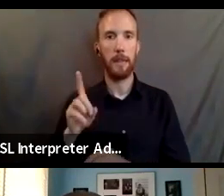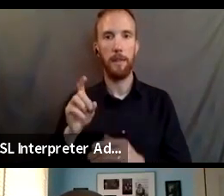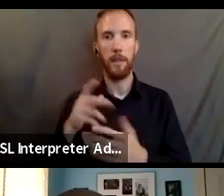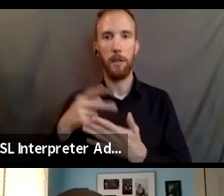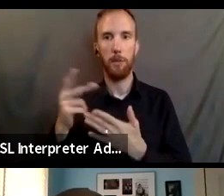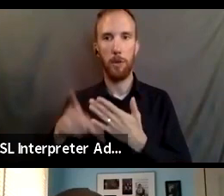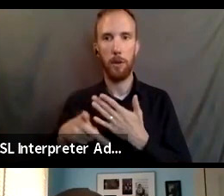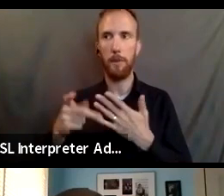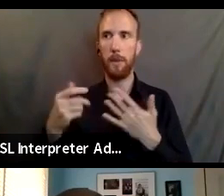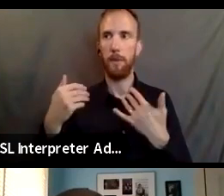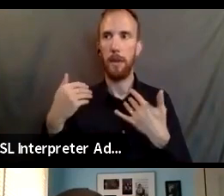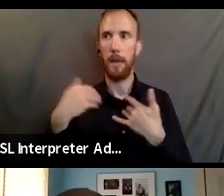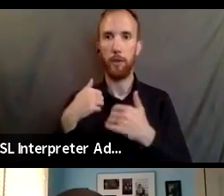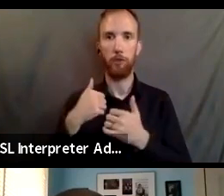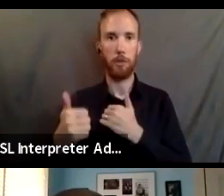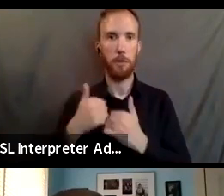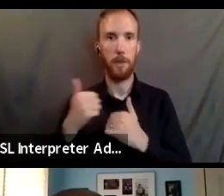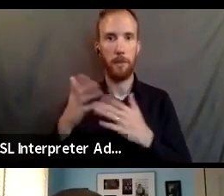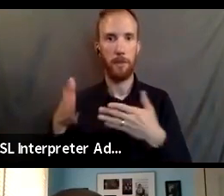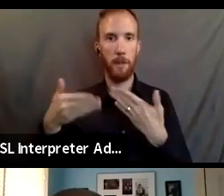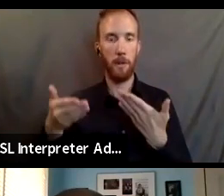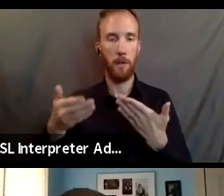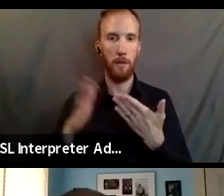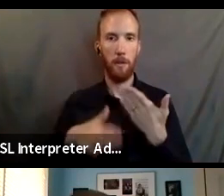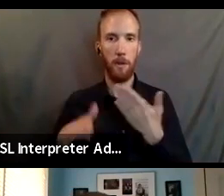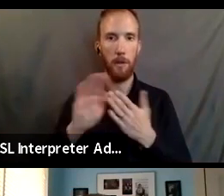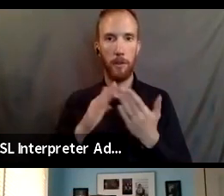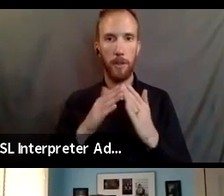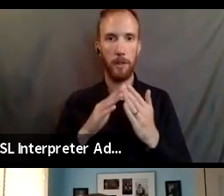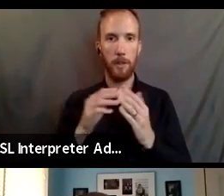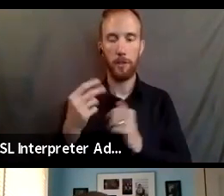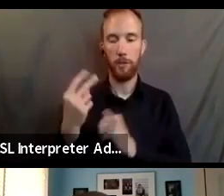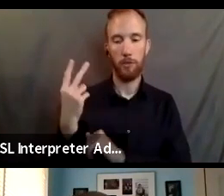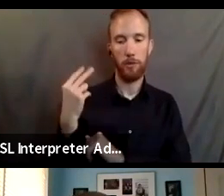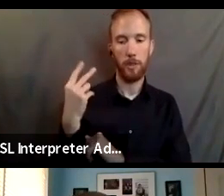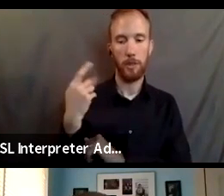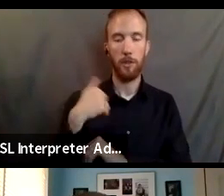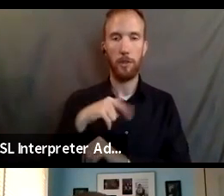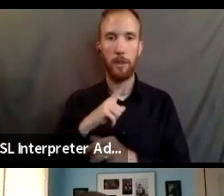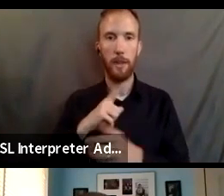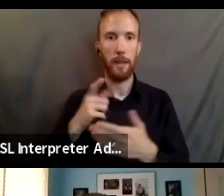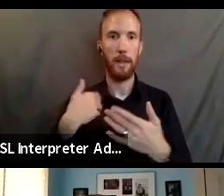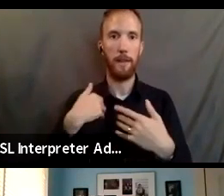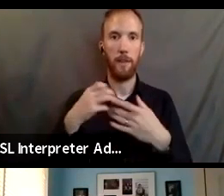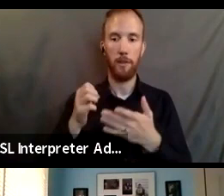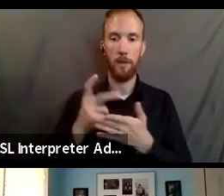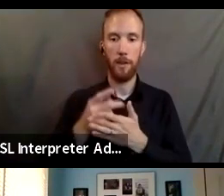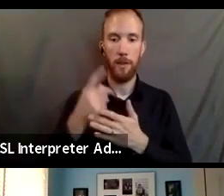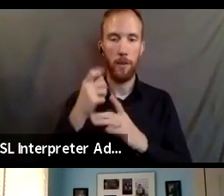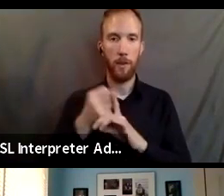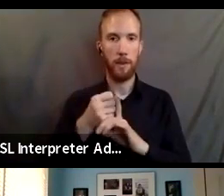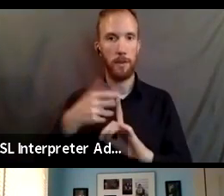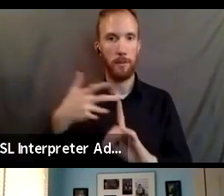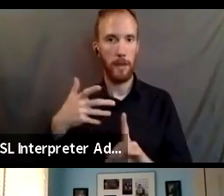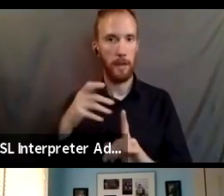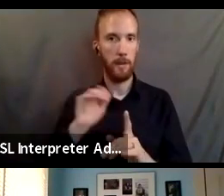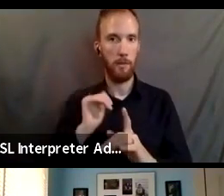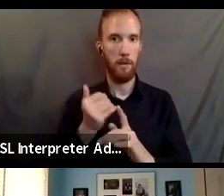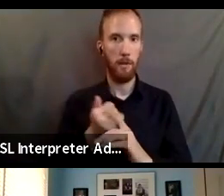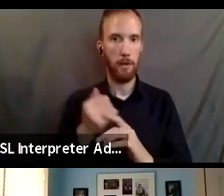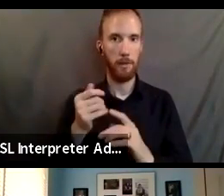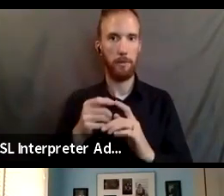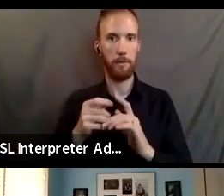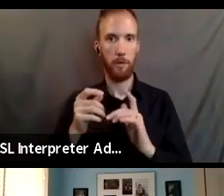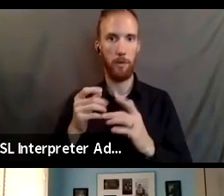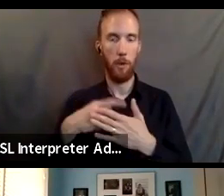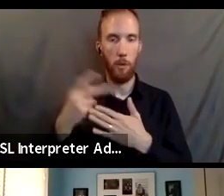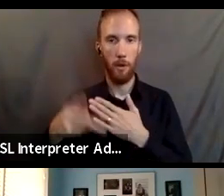anywhere in the city two years ago odo schools granted authorization to expand its city-wide wall-to-wall gifted program today